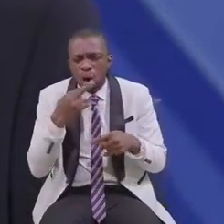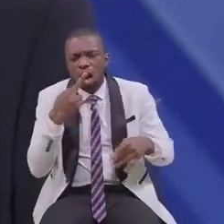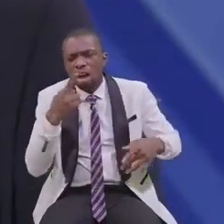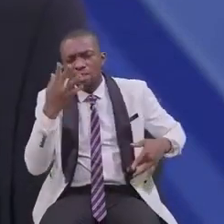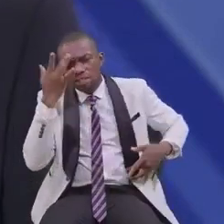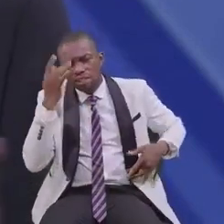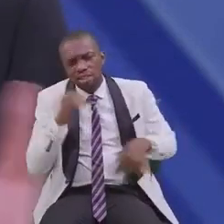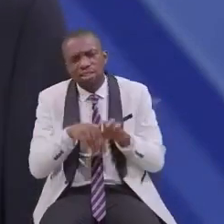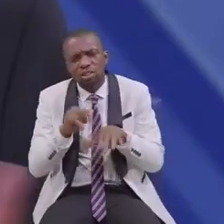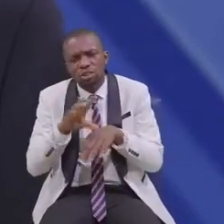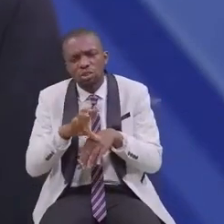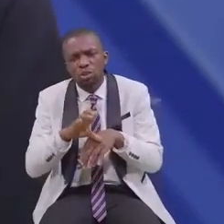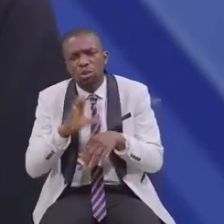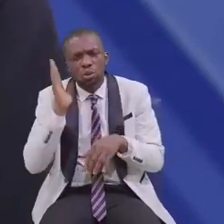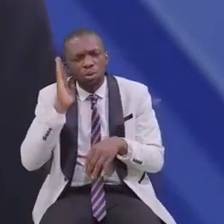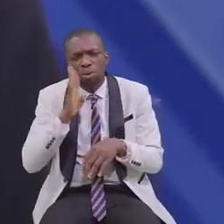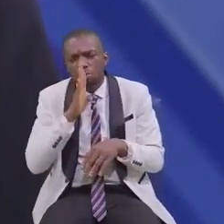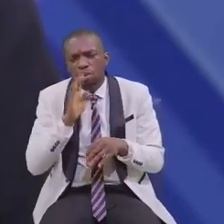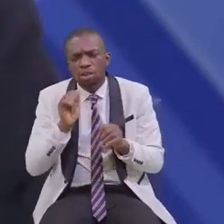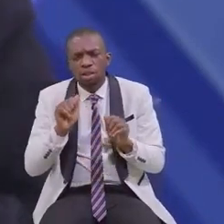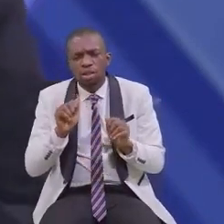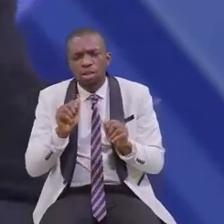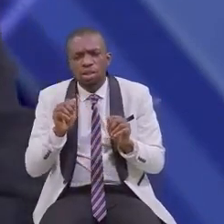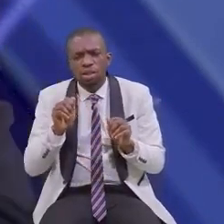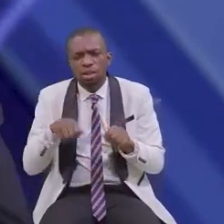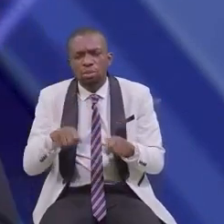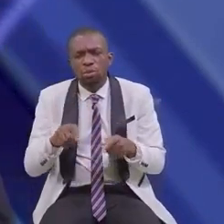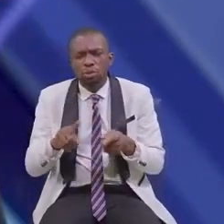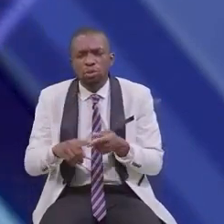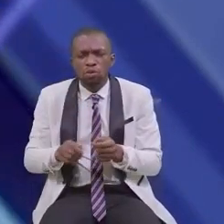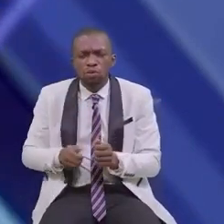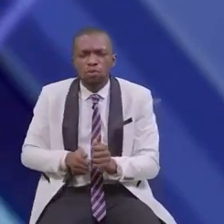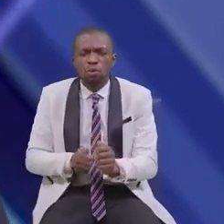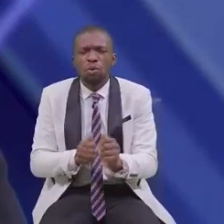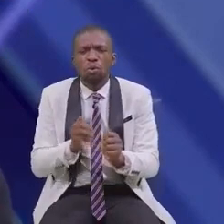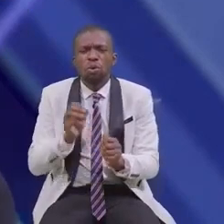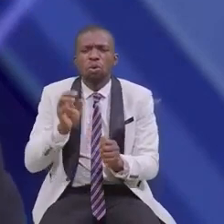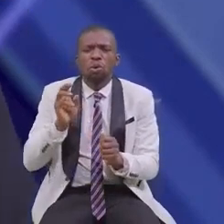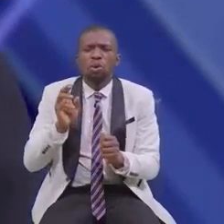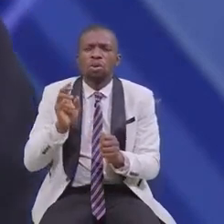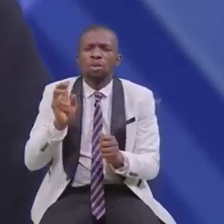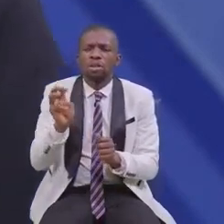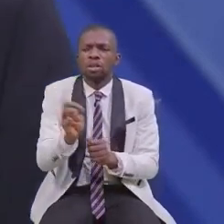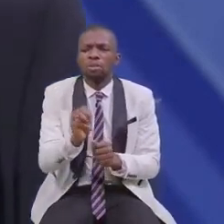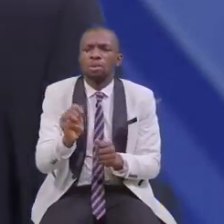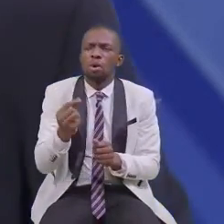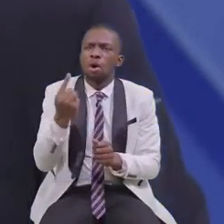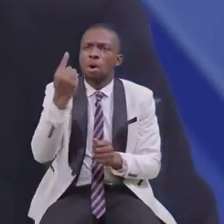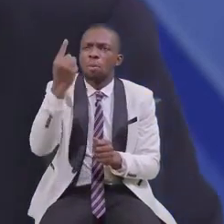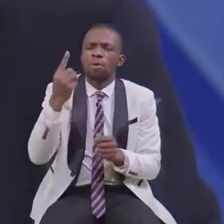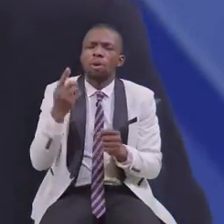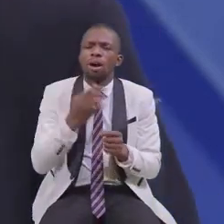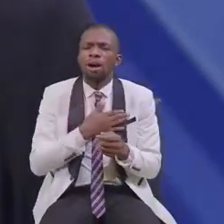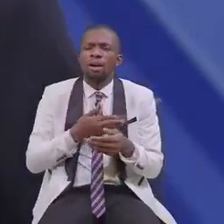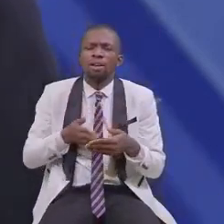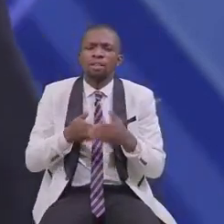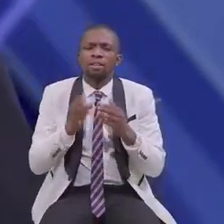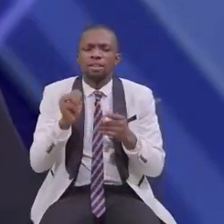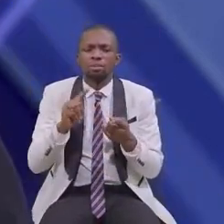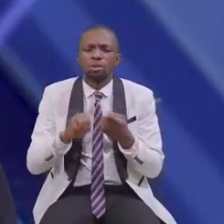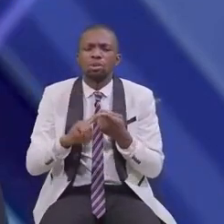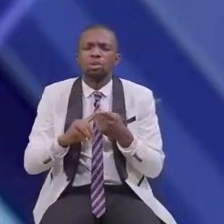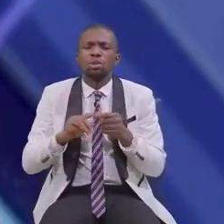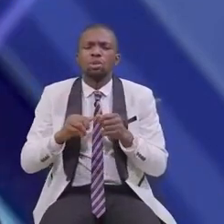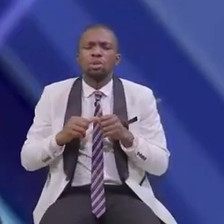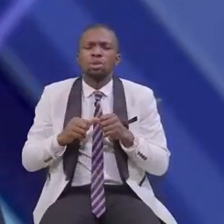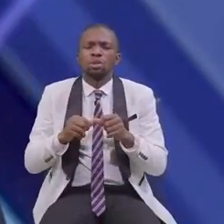church will be able to follow them up and still lead them until they're able to get to the kingdom of God. Let's commit